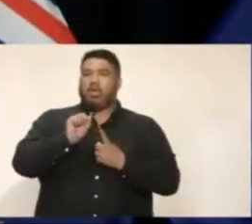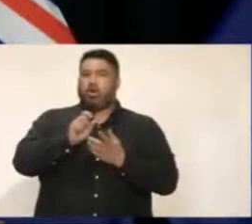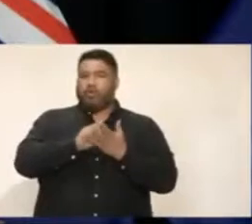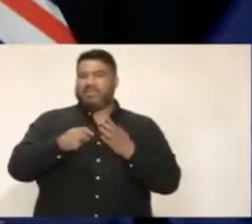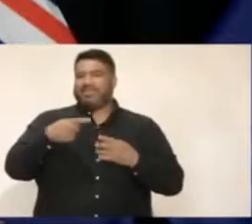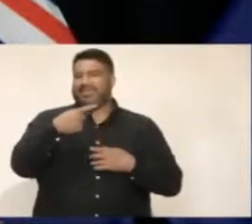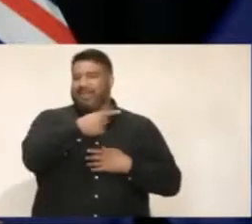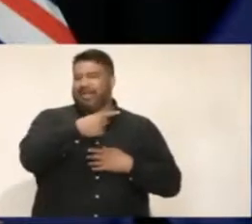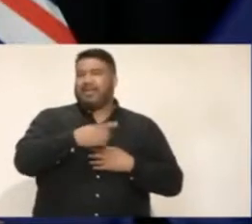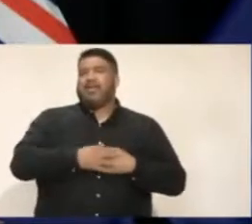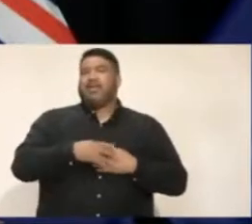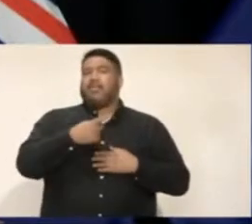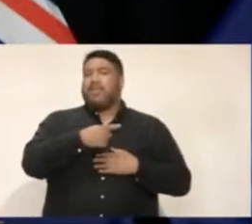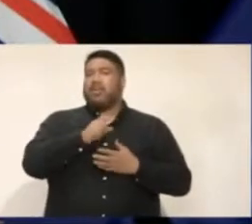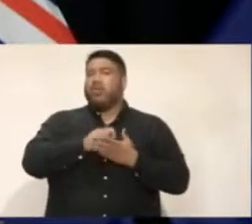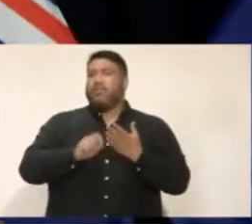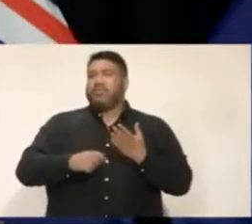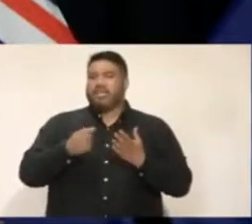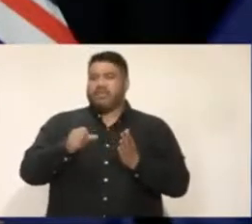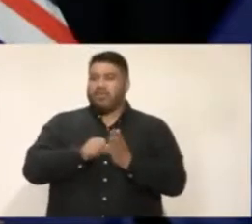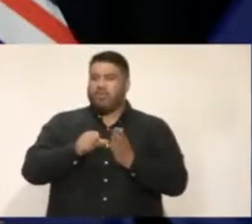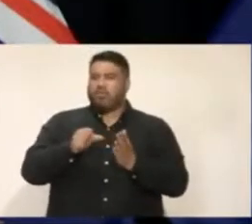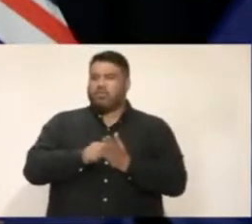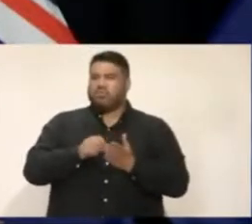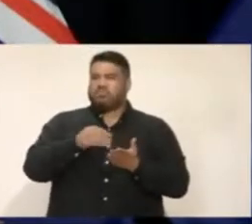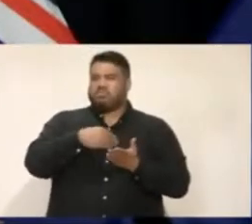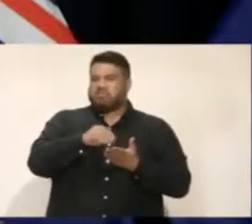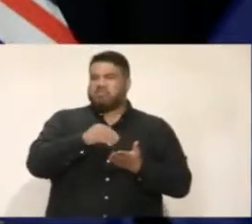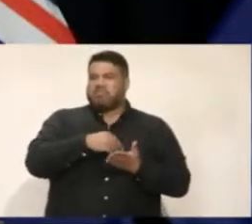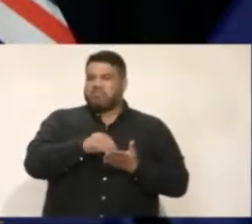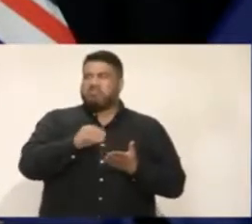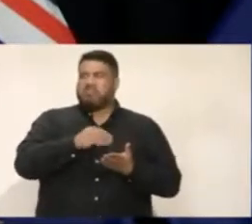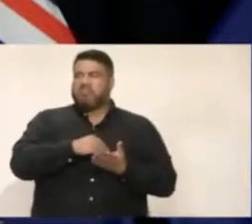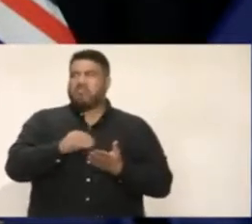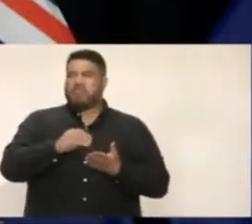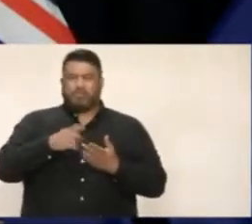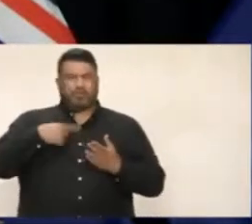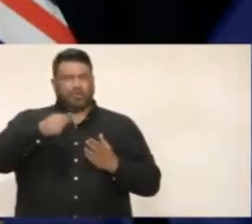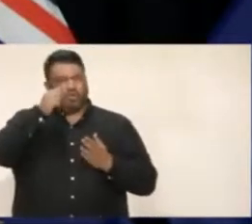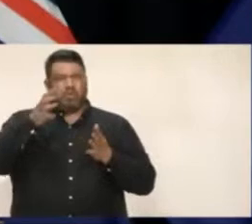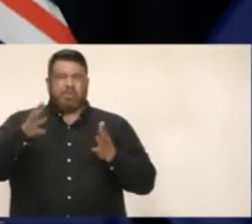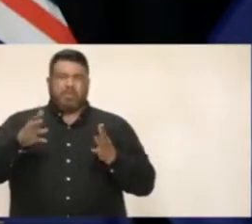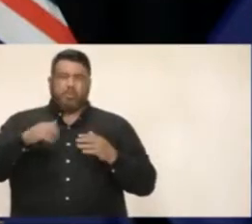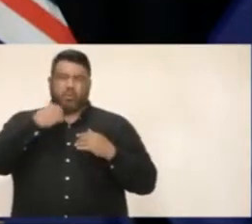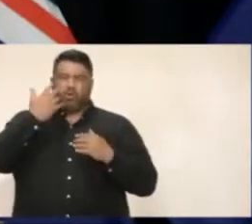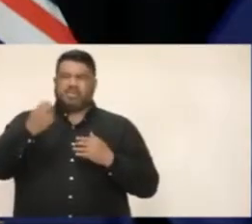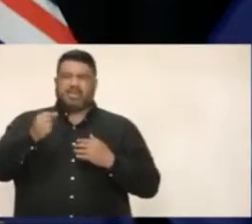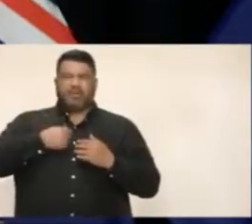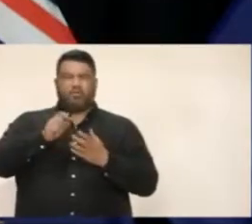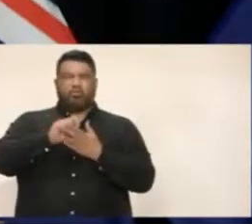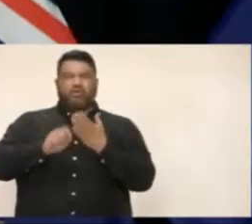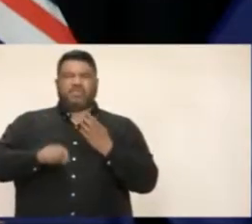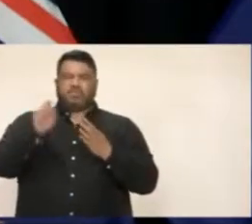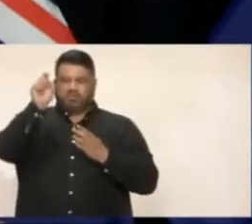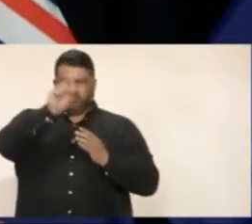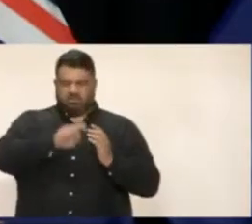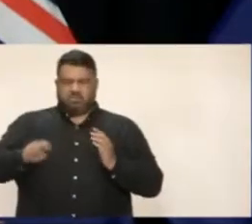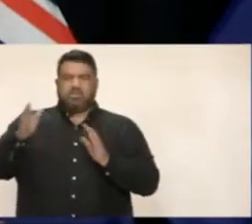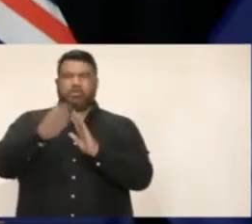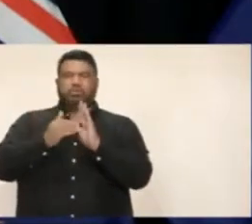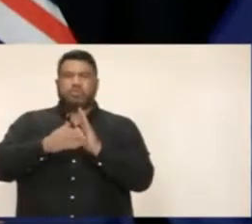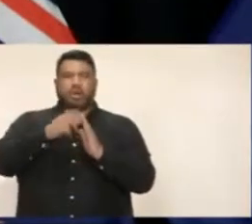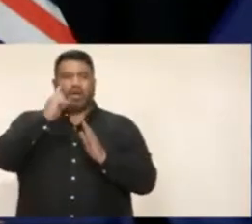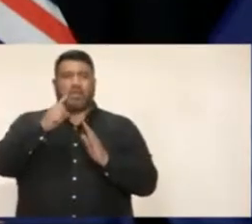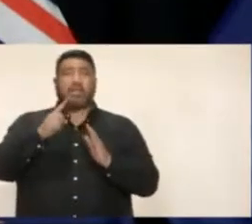is costing, and of course across the country we maintain electorate offices. That particular electorate office is costing the taxpayer, I